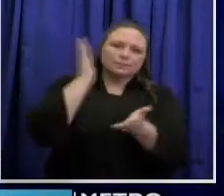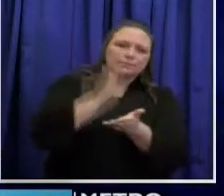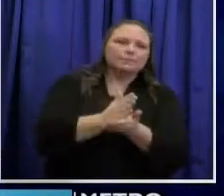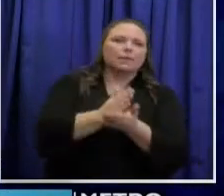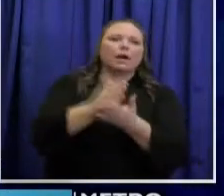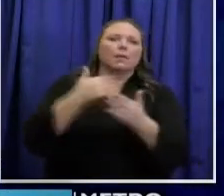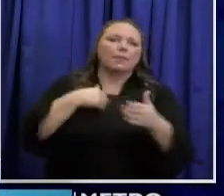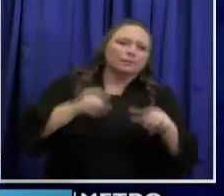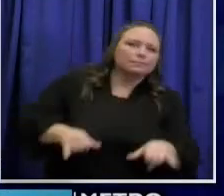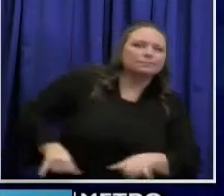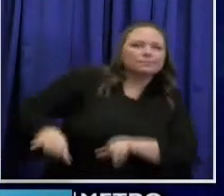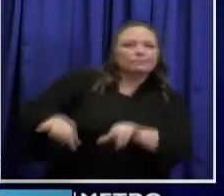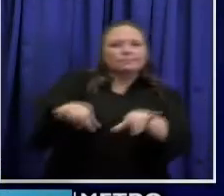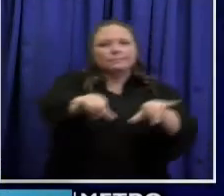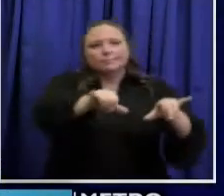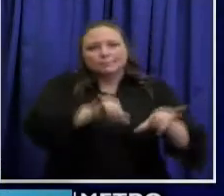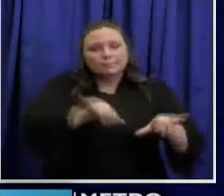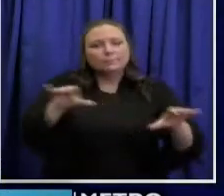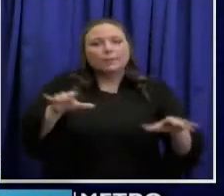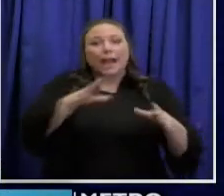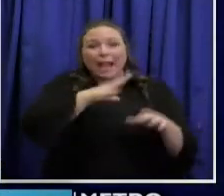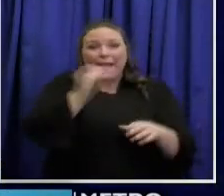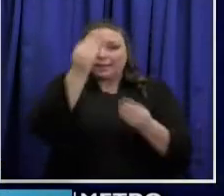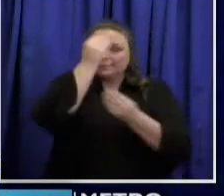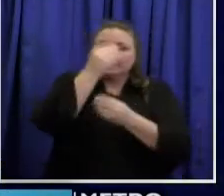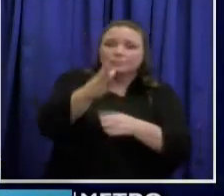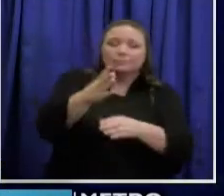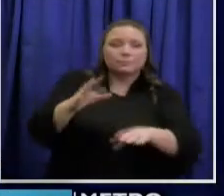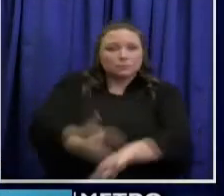with a general message of do better.